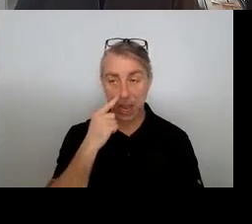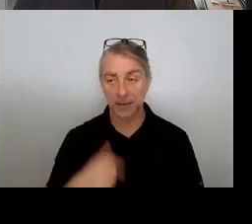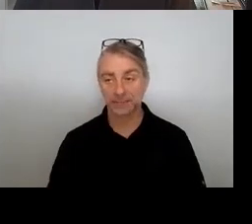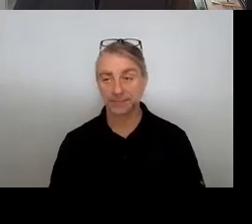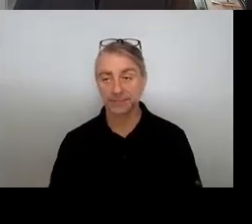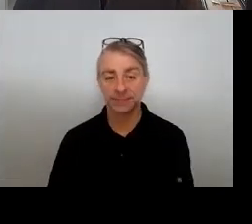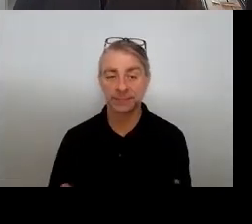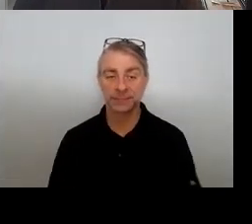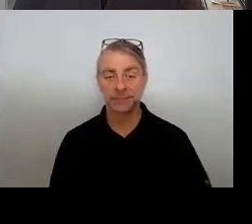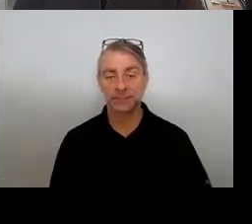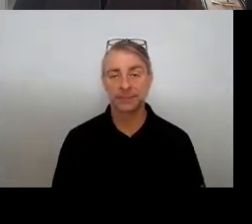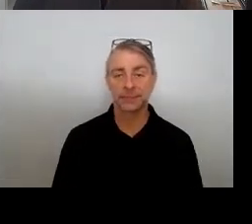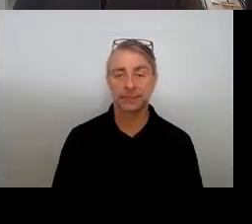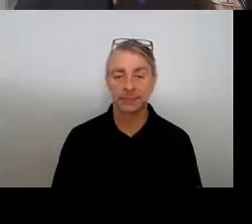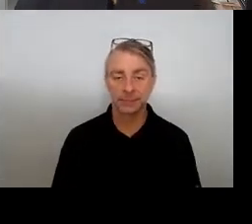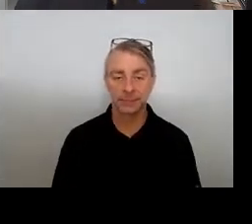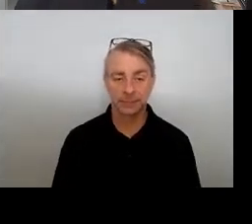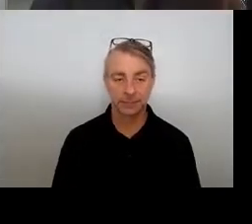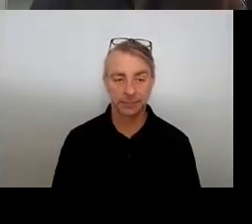Oh dear.